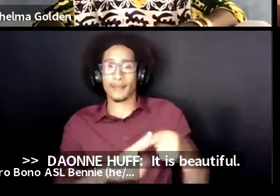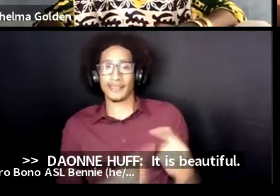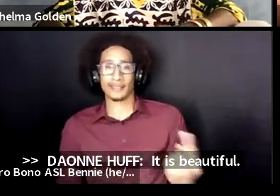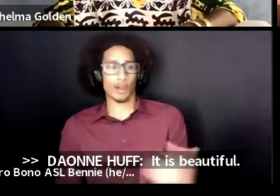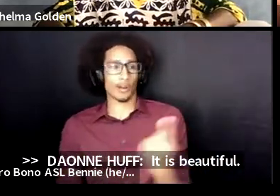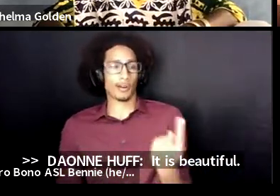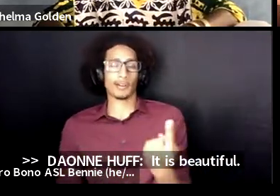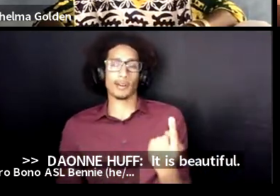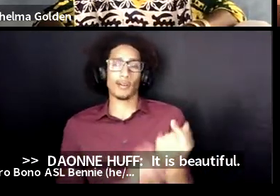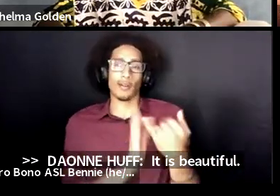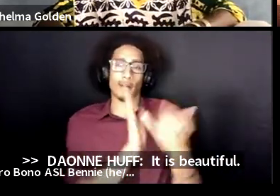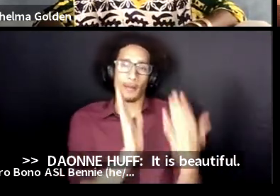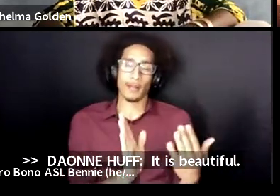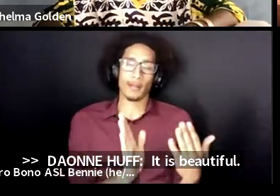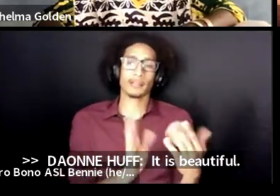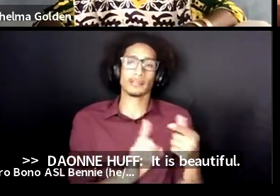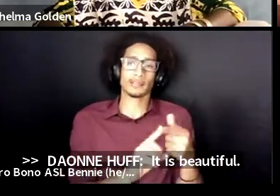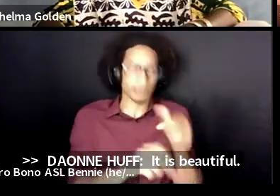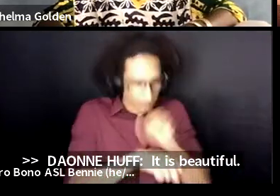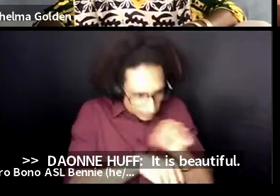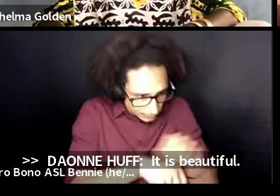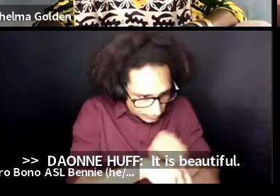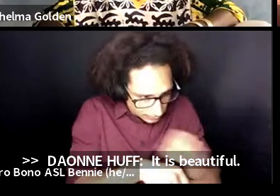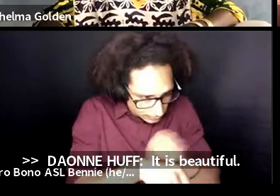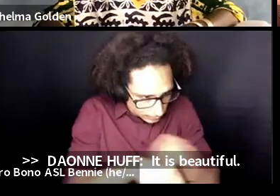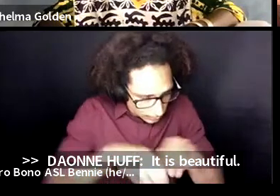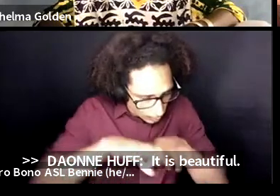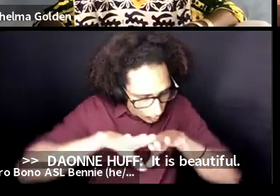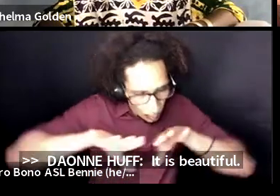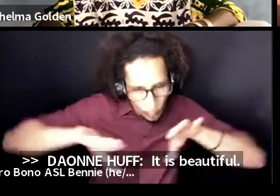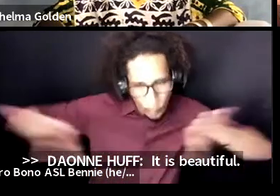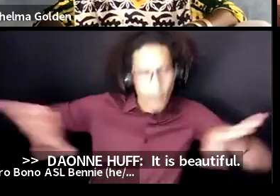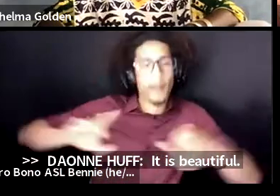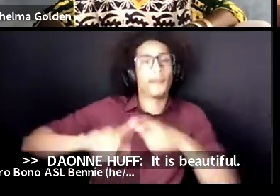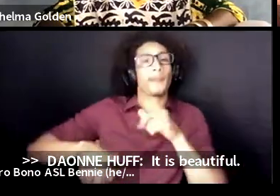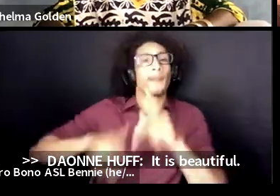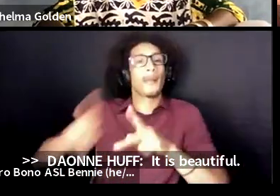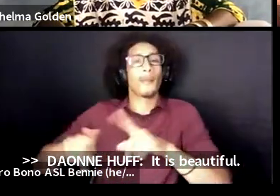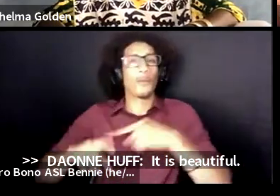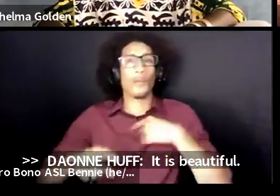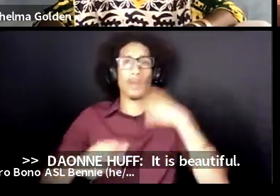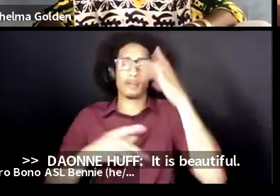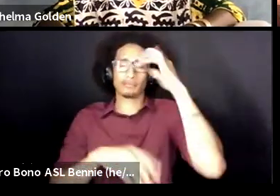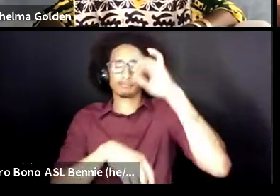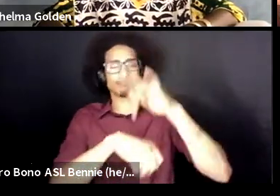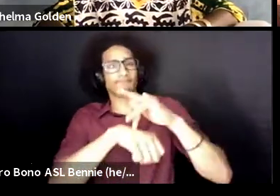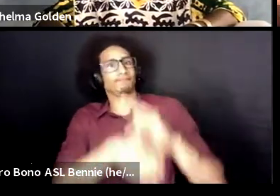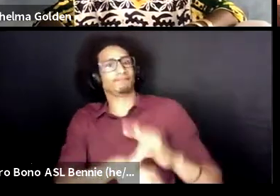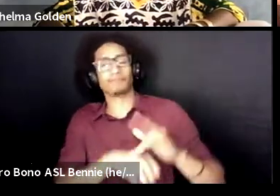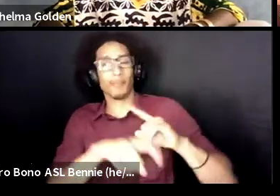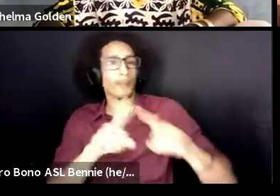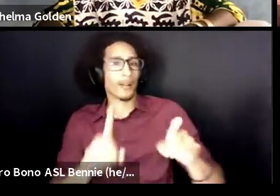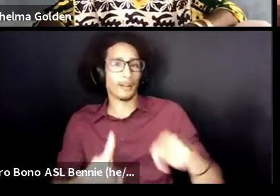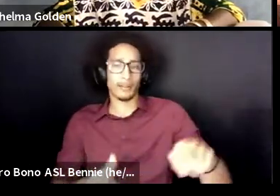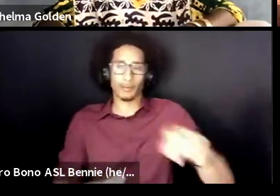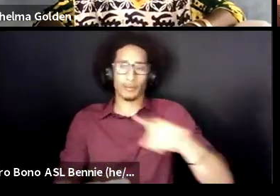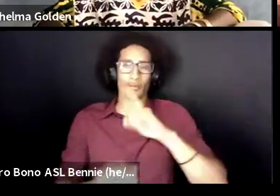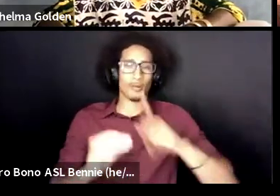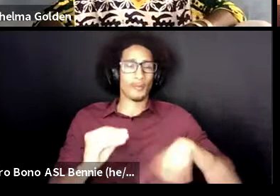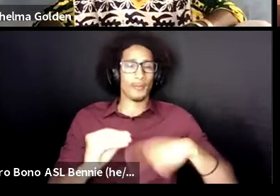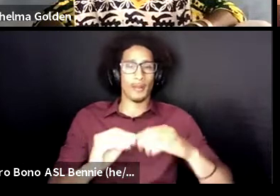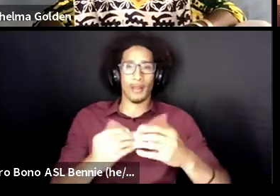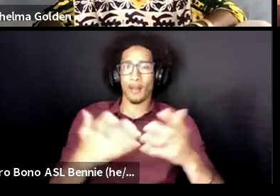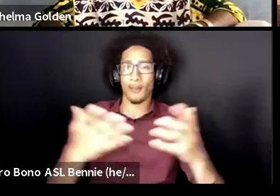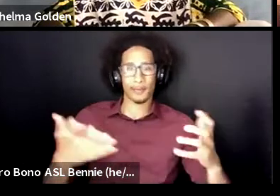the void away from publics, but like all of you are speaking so beautifully about the importance of community and collaboration, all the hands that